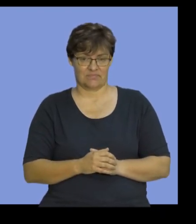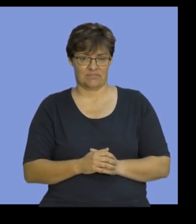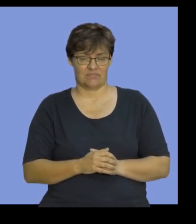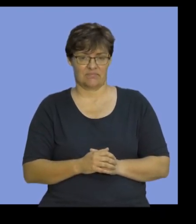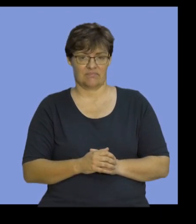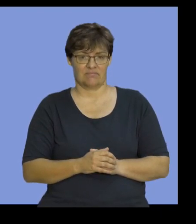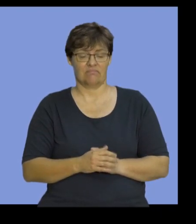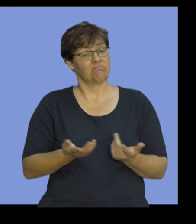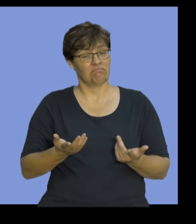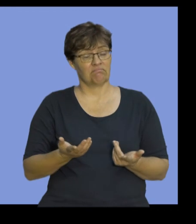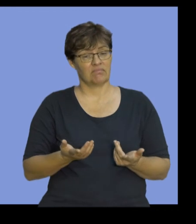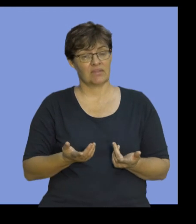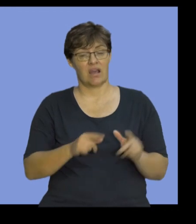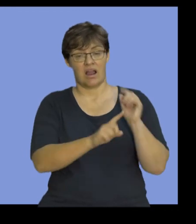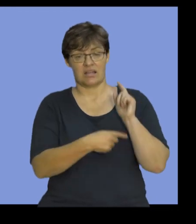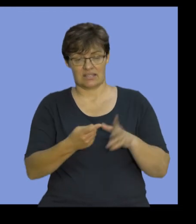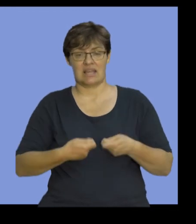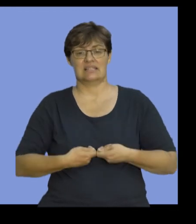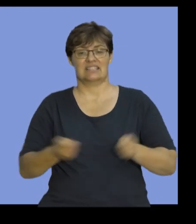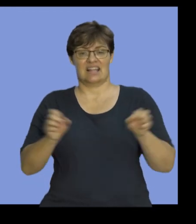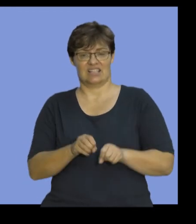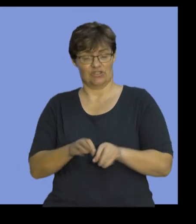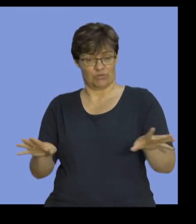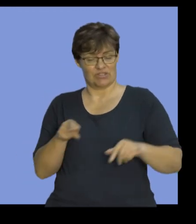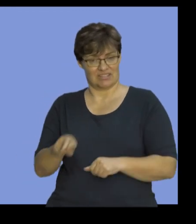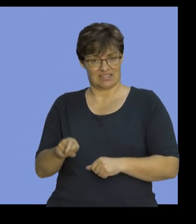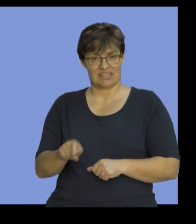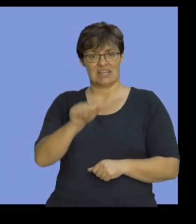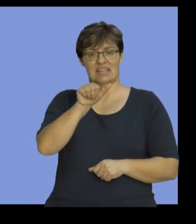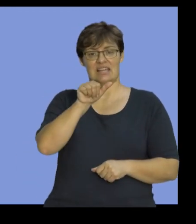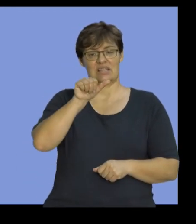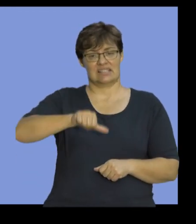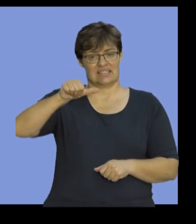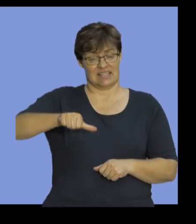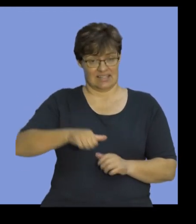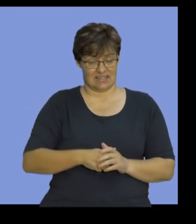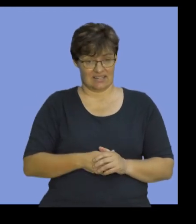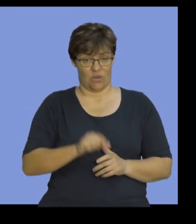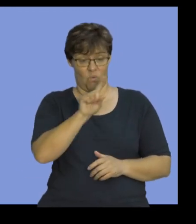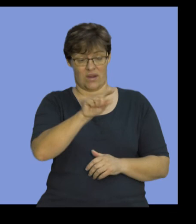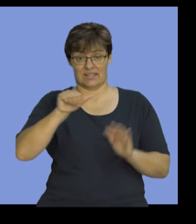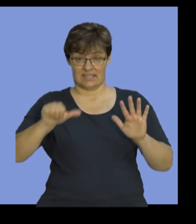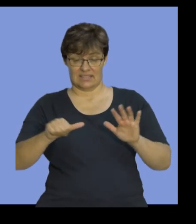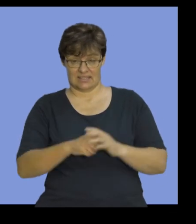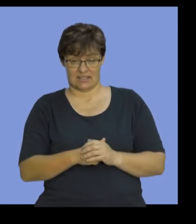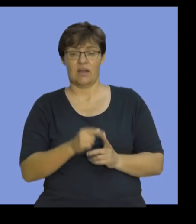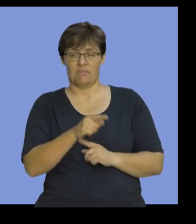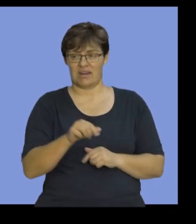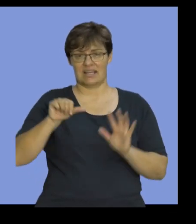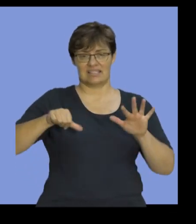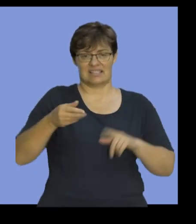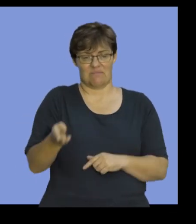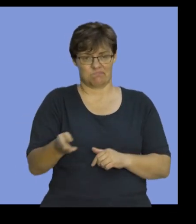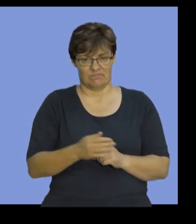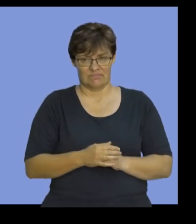46. And then my selling and distribution, which was 16. Go back there. There's the 16. So